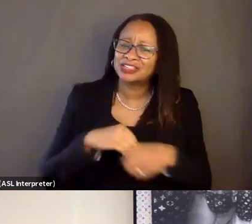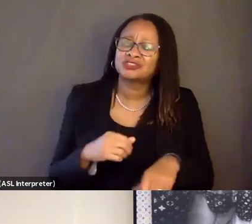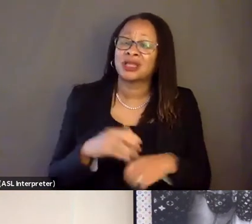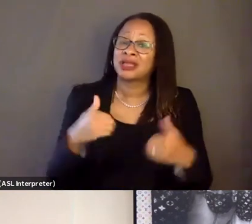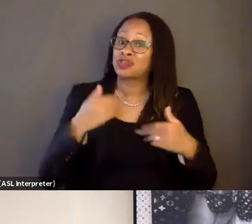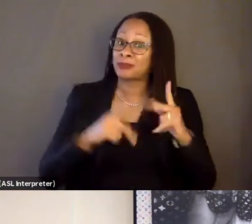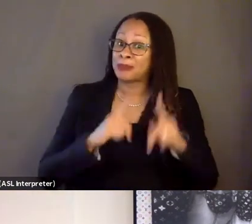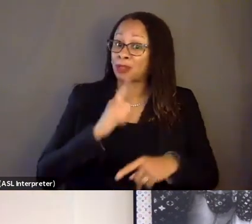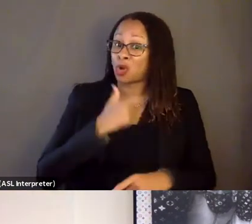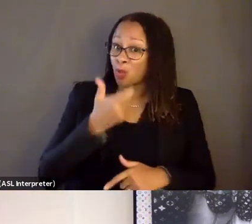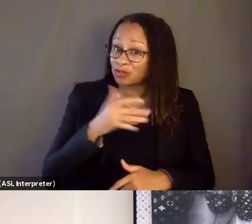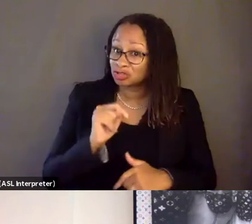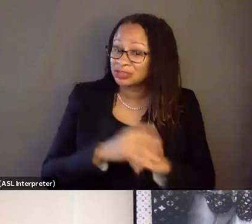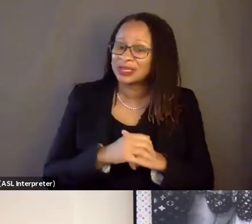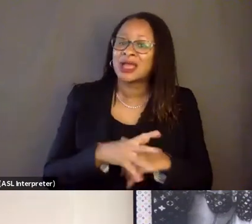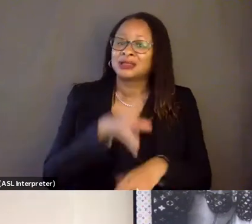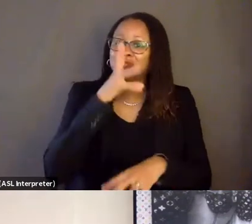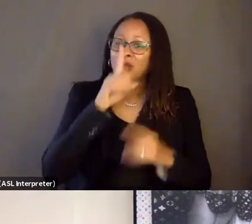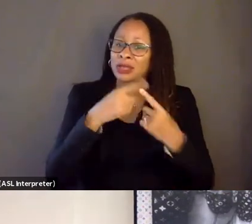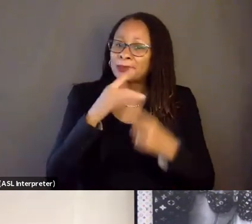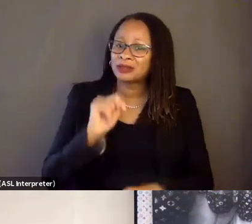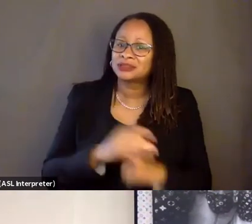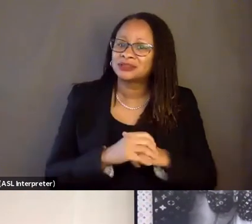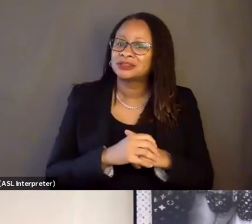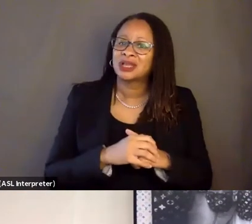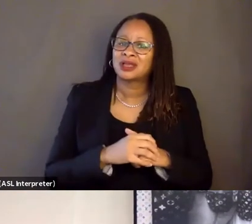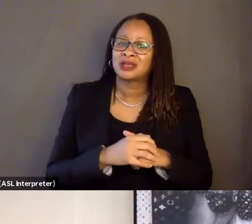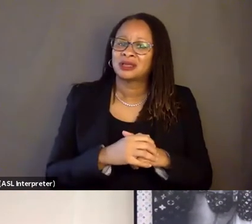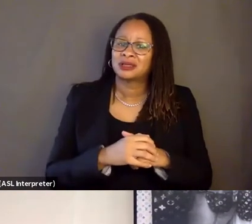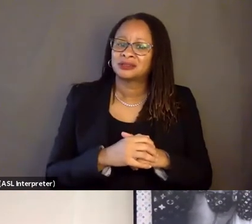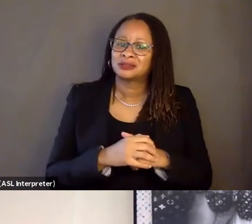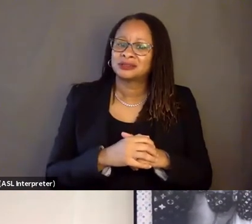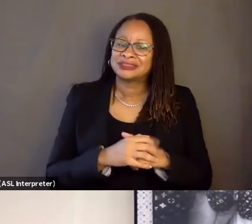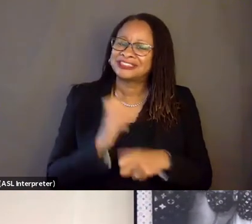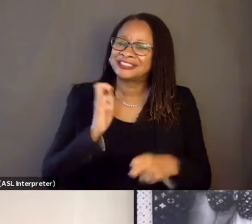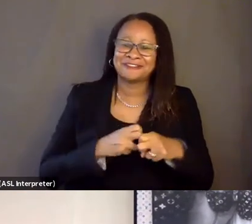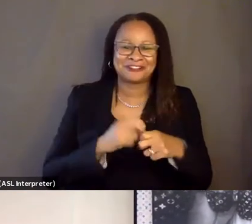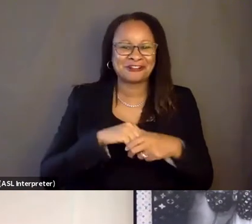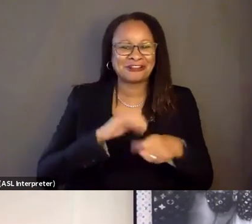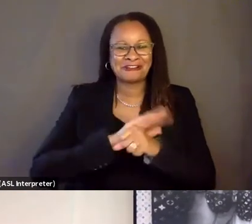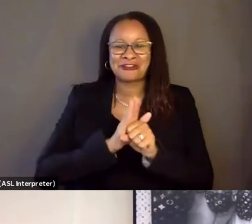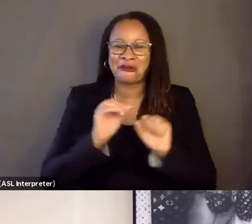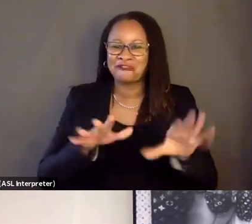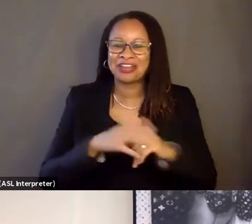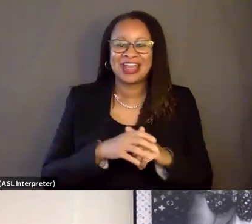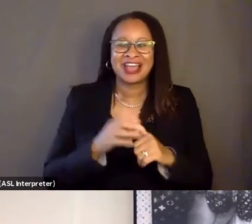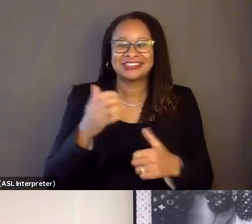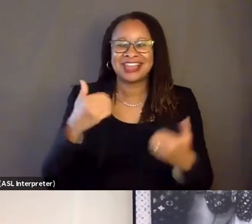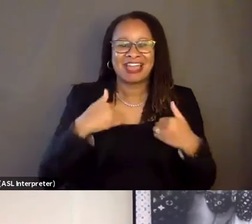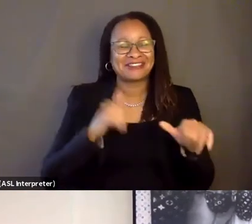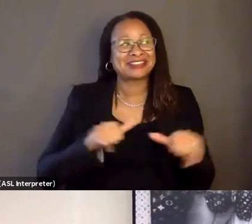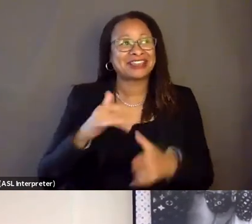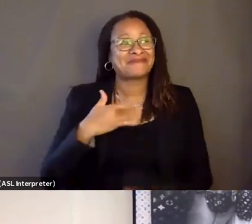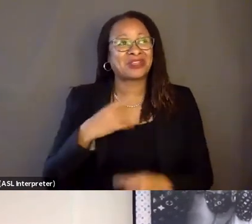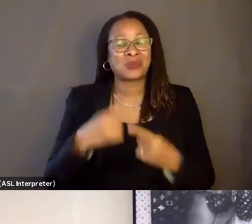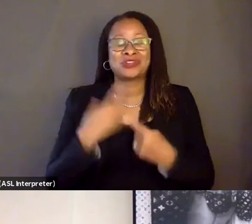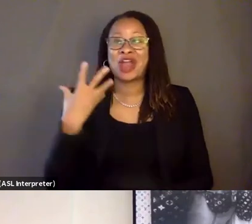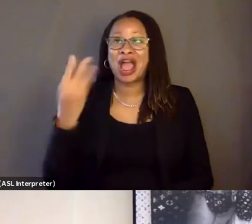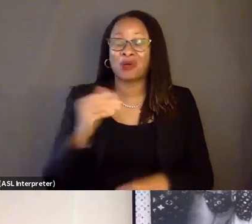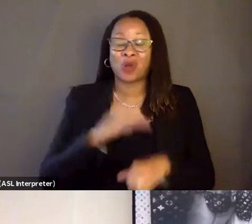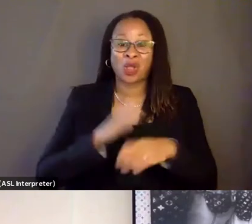watching this and talking about it, it's hard in COVID to have that same feeling that you have usually when you're out on the road with your